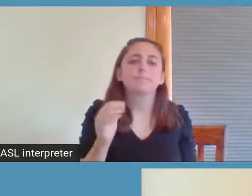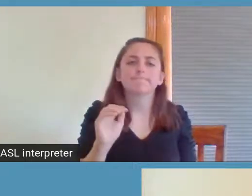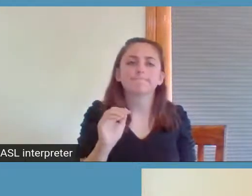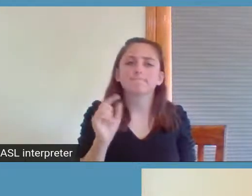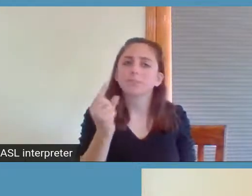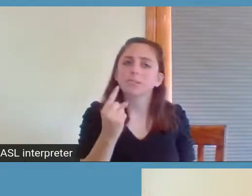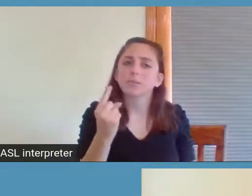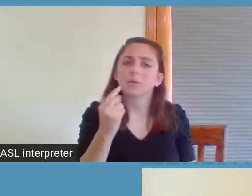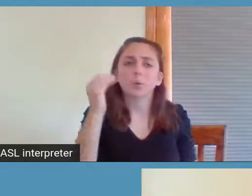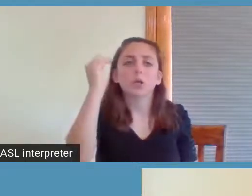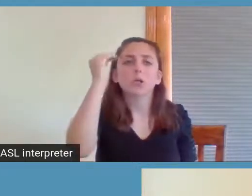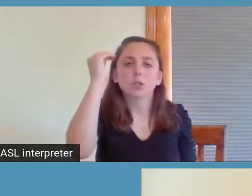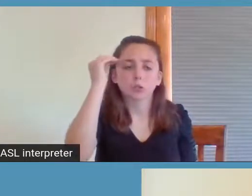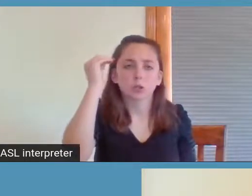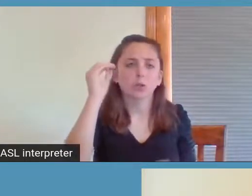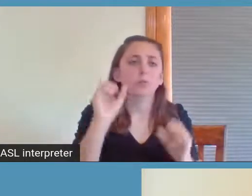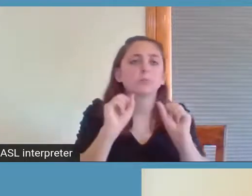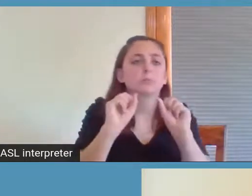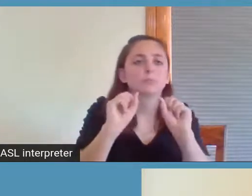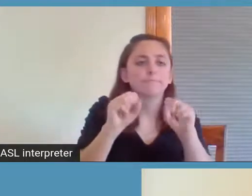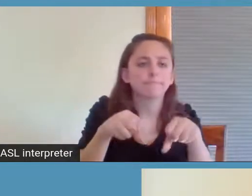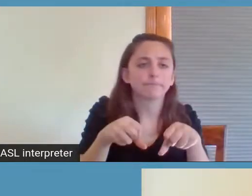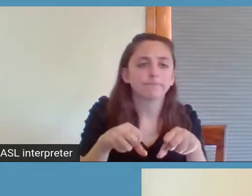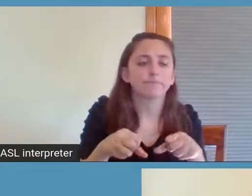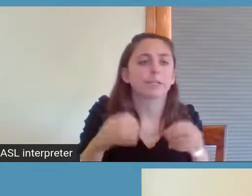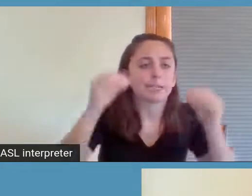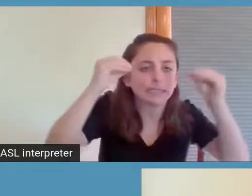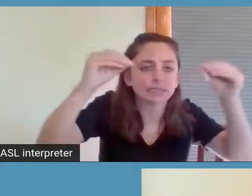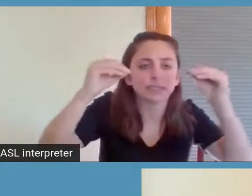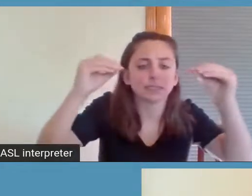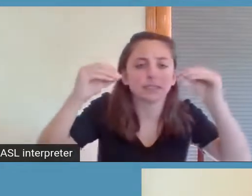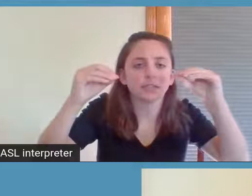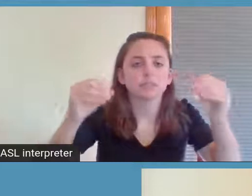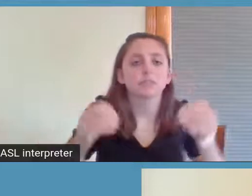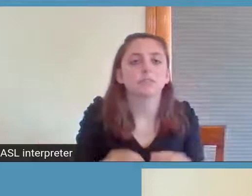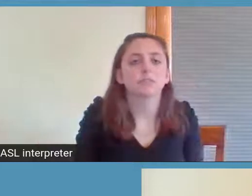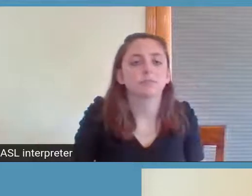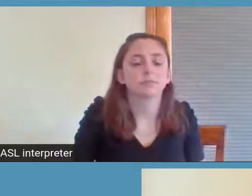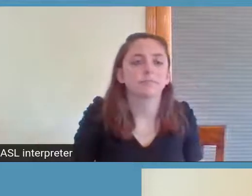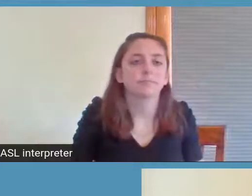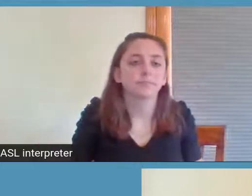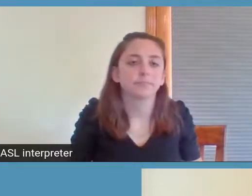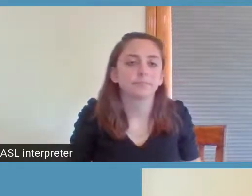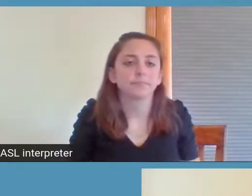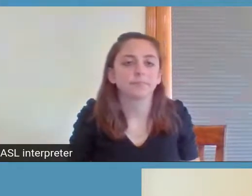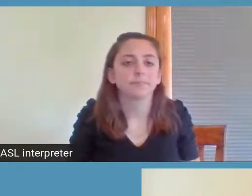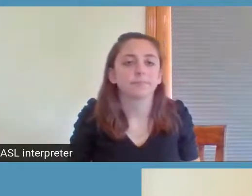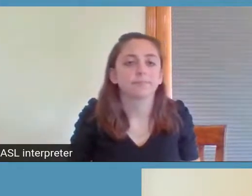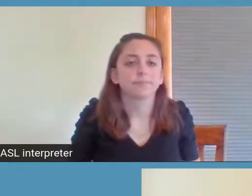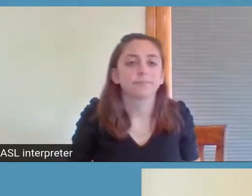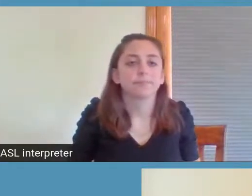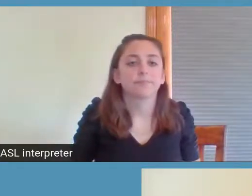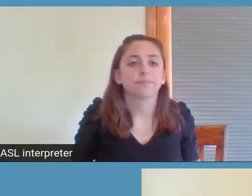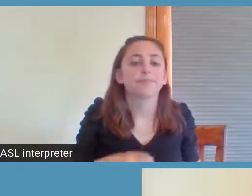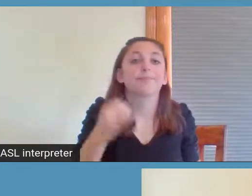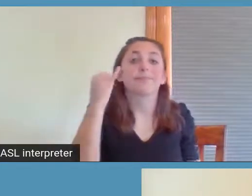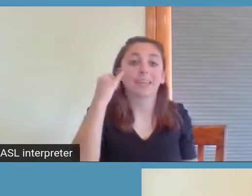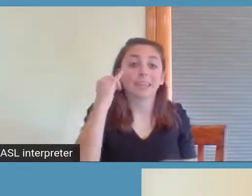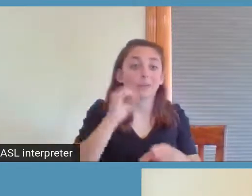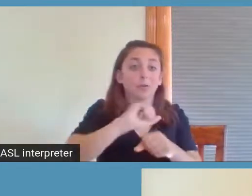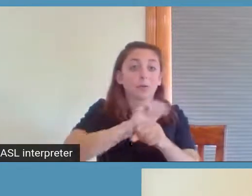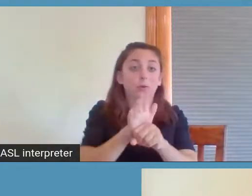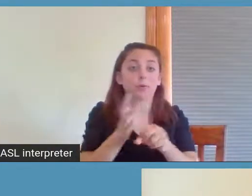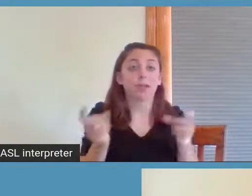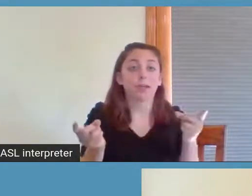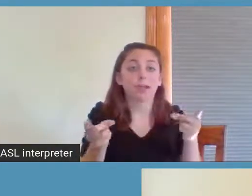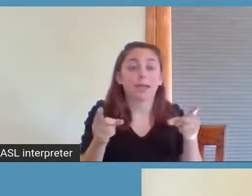training or something like that, that gives them this type of experience so that when it is, if it does come to, if there's another pandemic or it's another